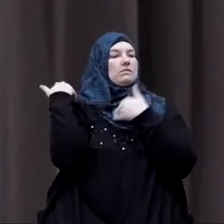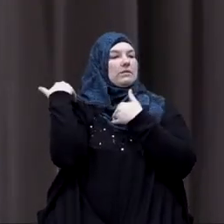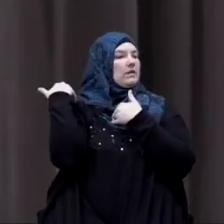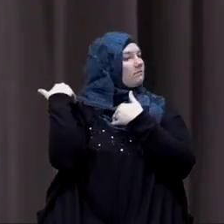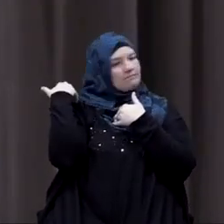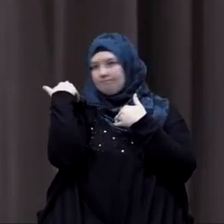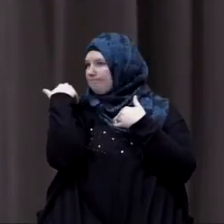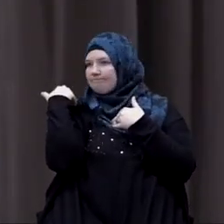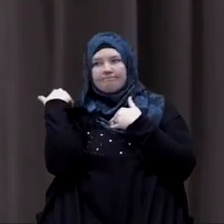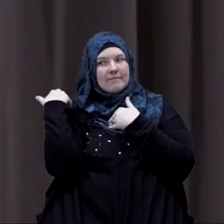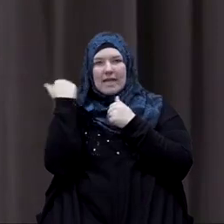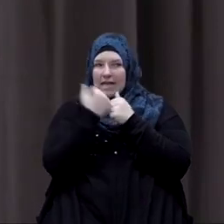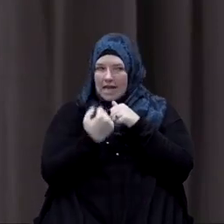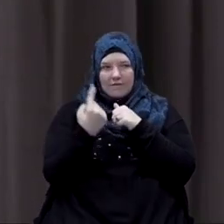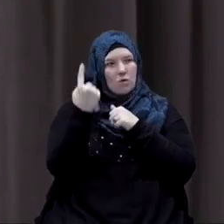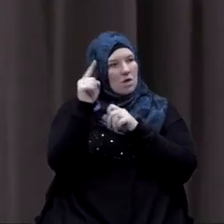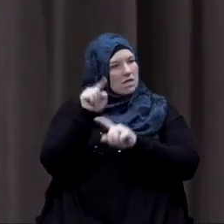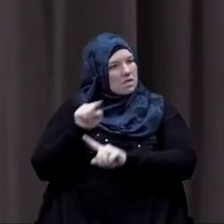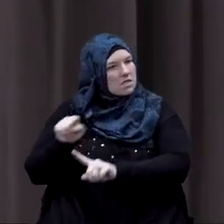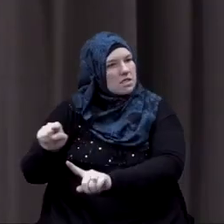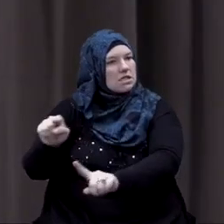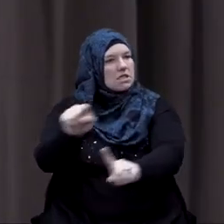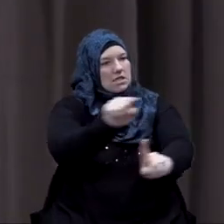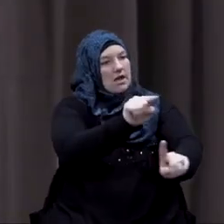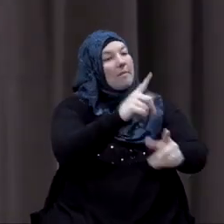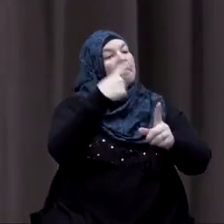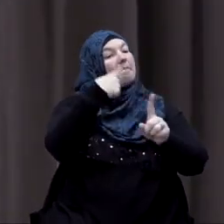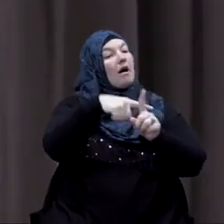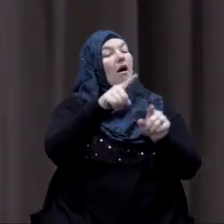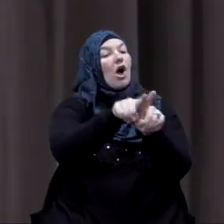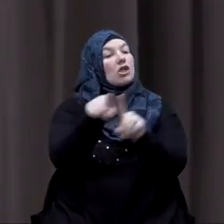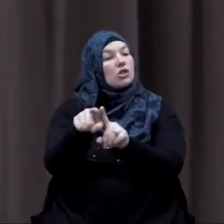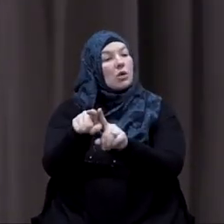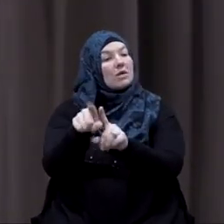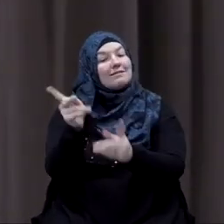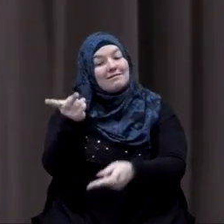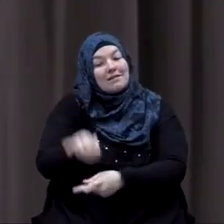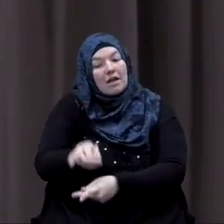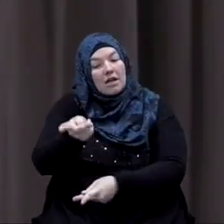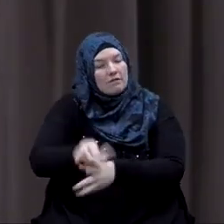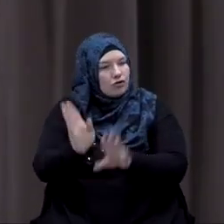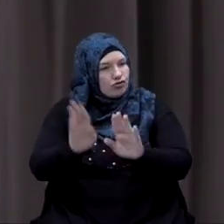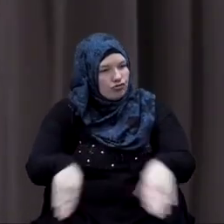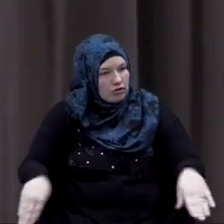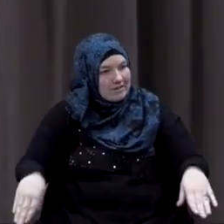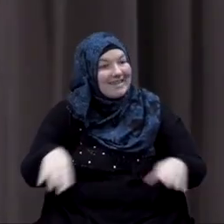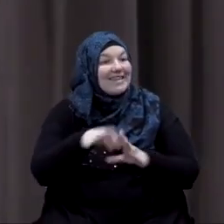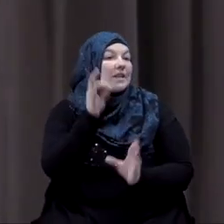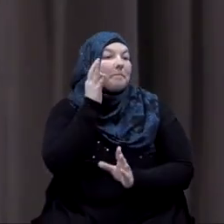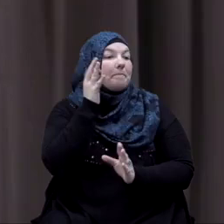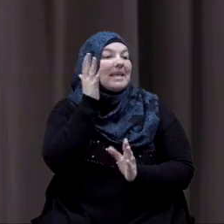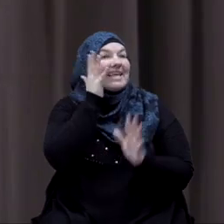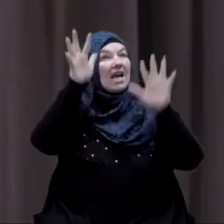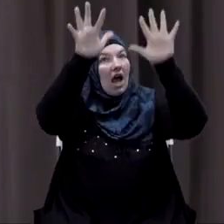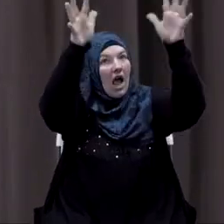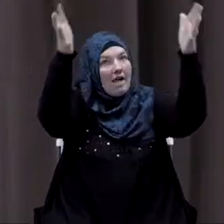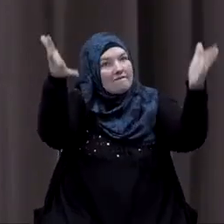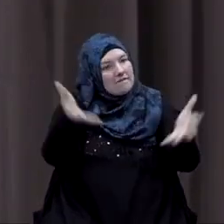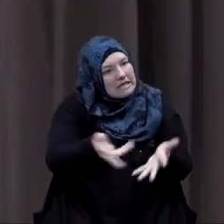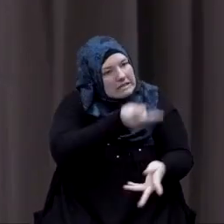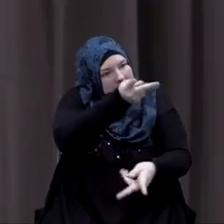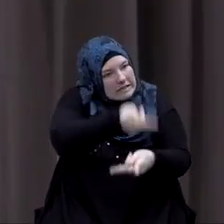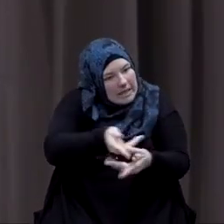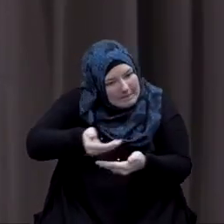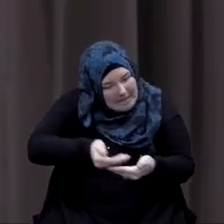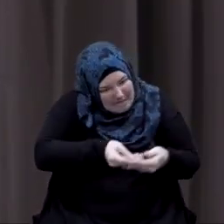primarily to take care of their own children, to give them the social connection, the friends that they can have,